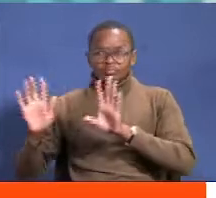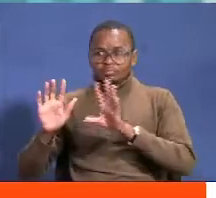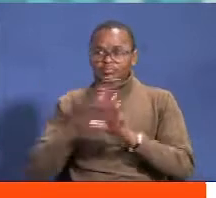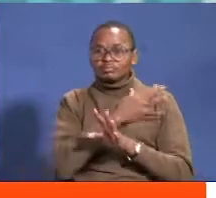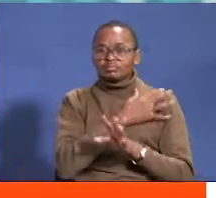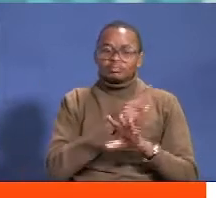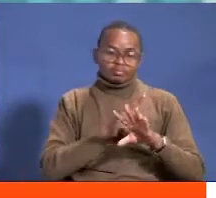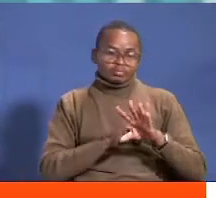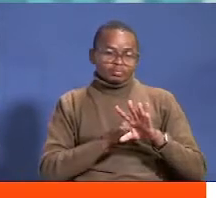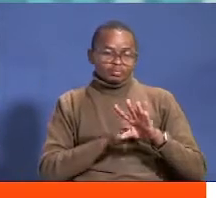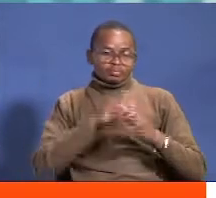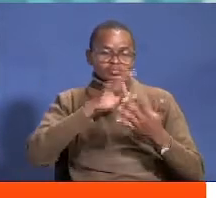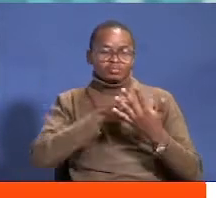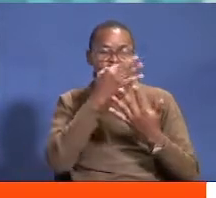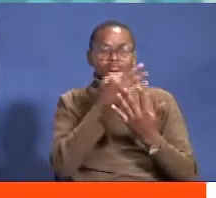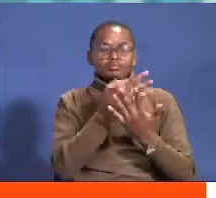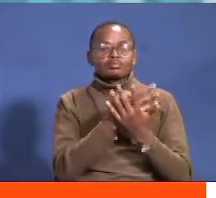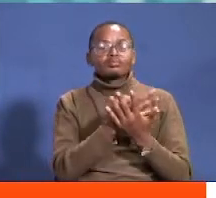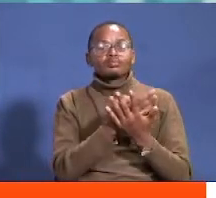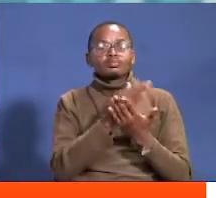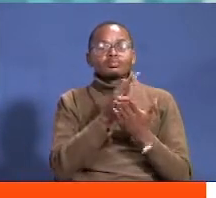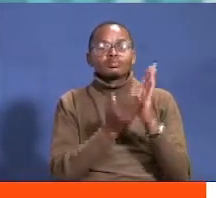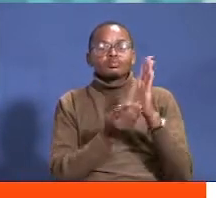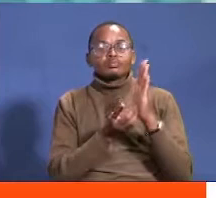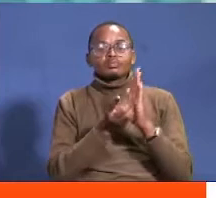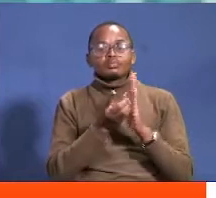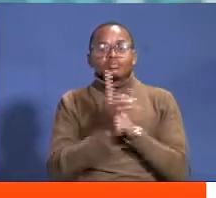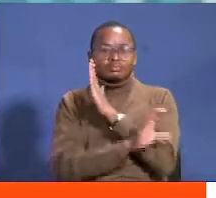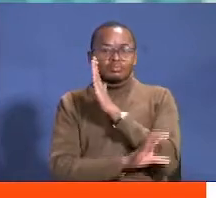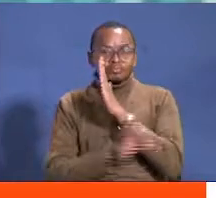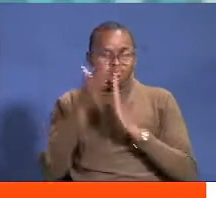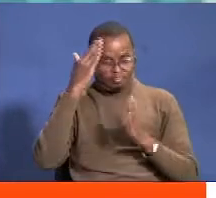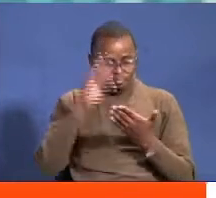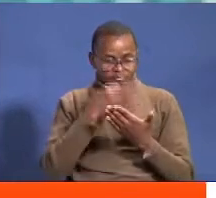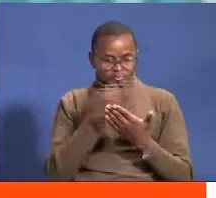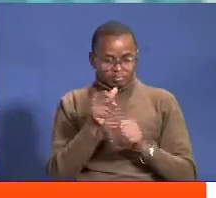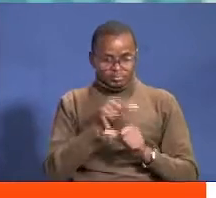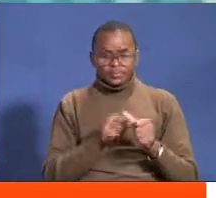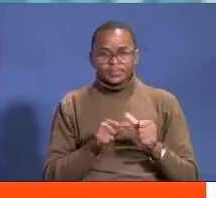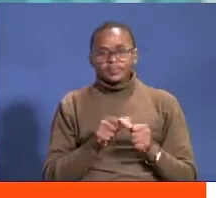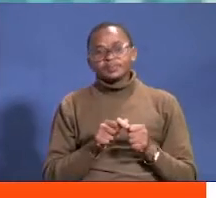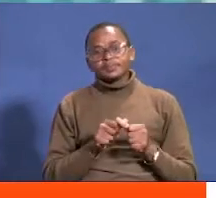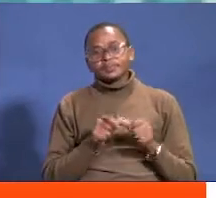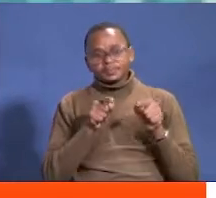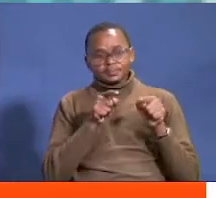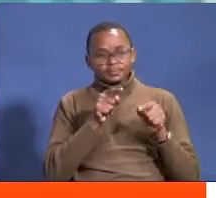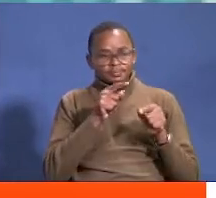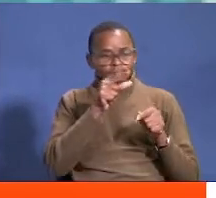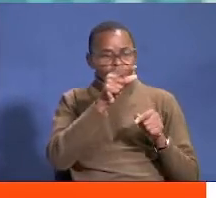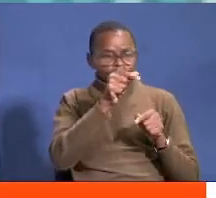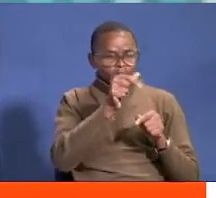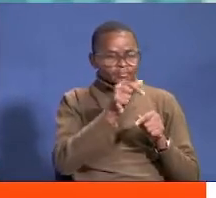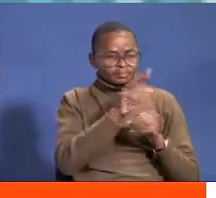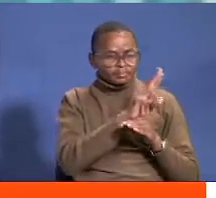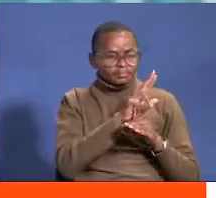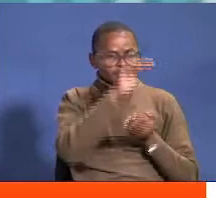And once you finance, some of the developing countries, and of course, financing is about now, this money is used to